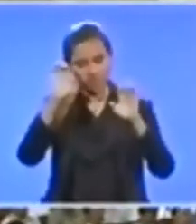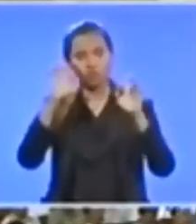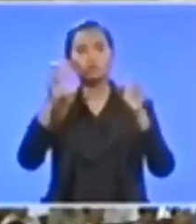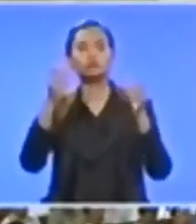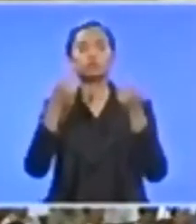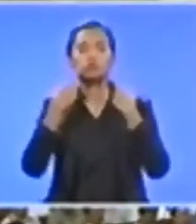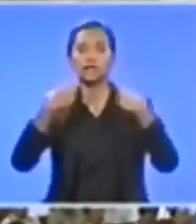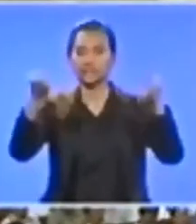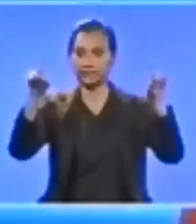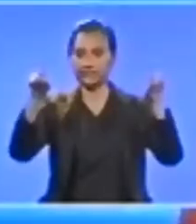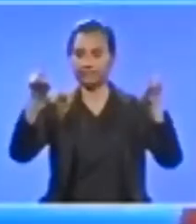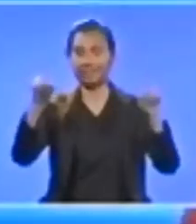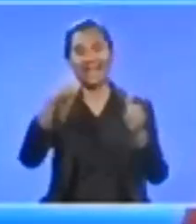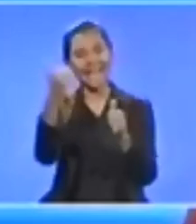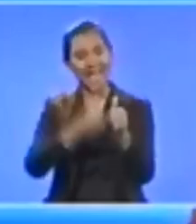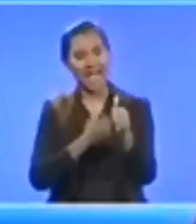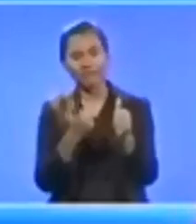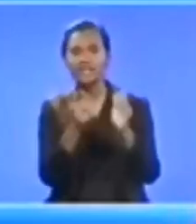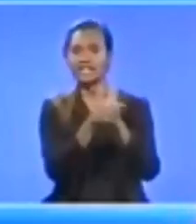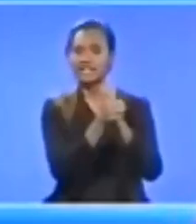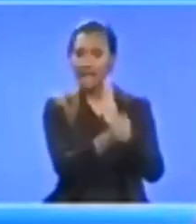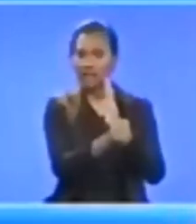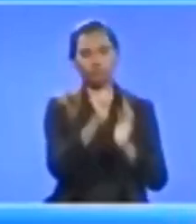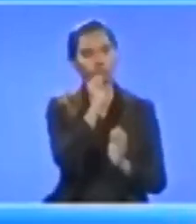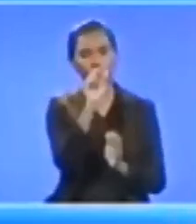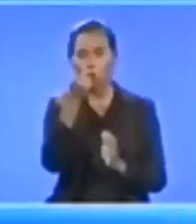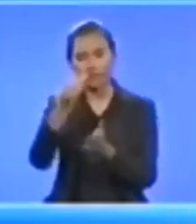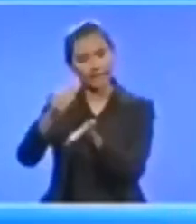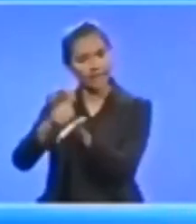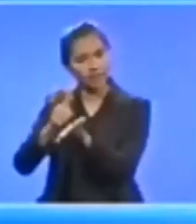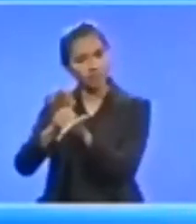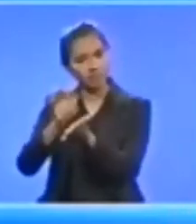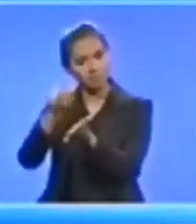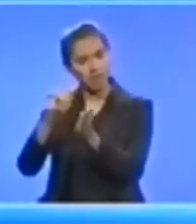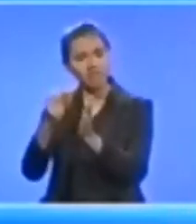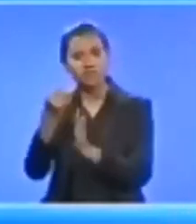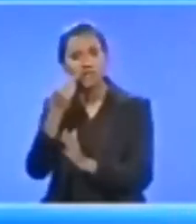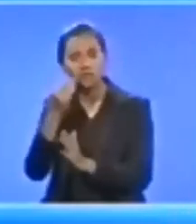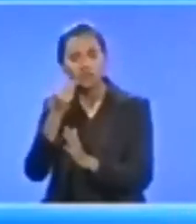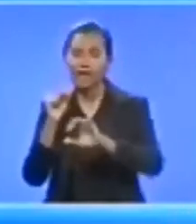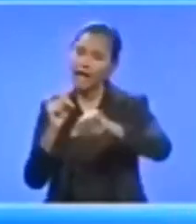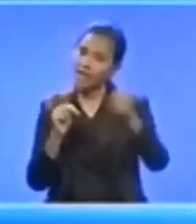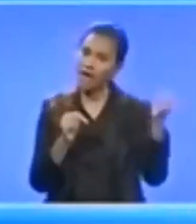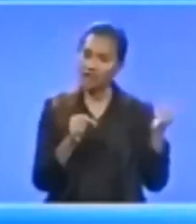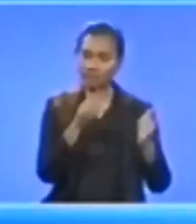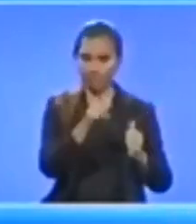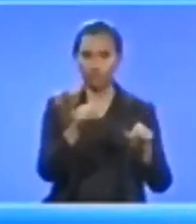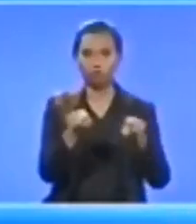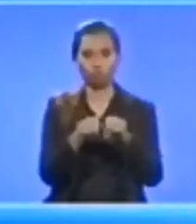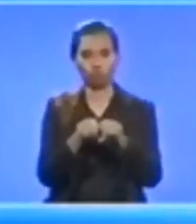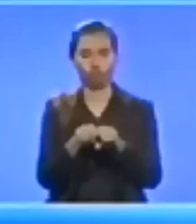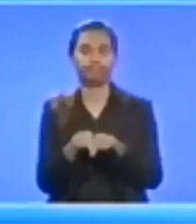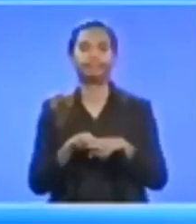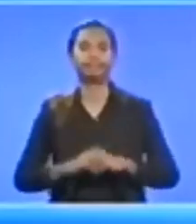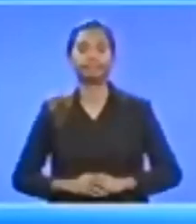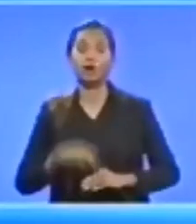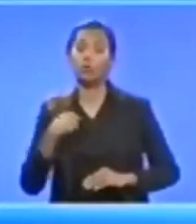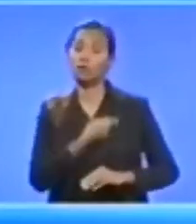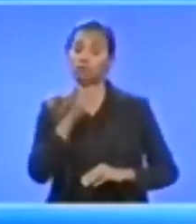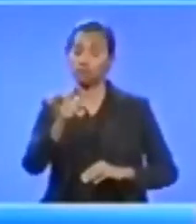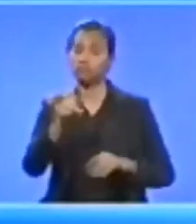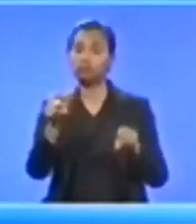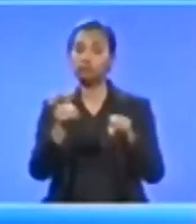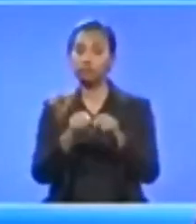talent, not just the purely academic, must be nurtured. We must also help those who, due